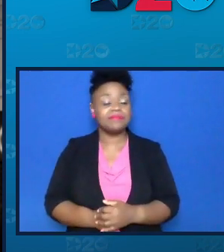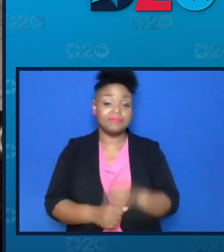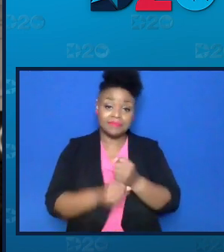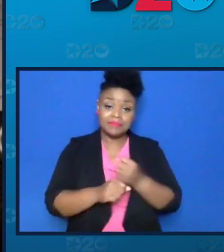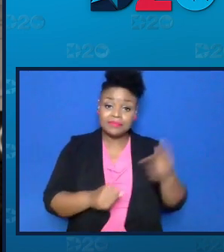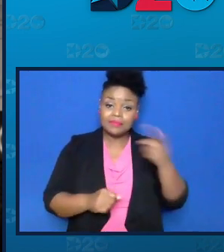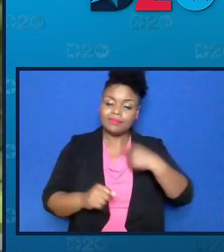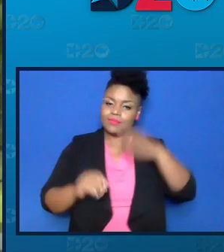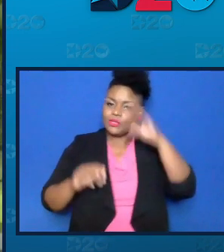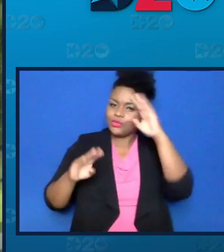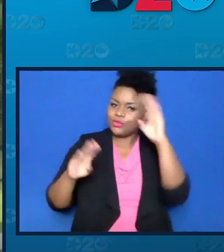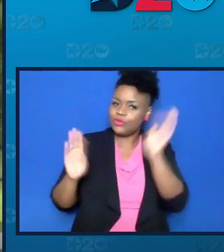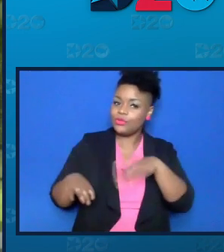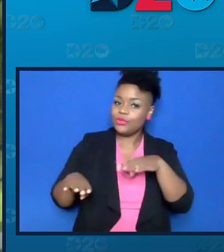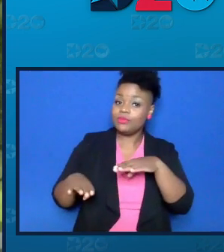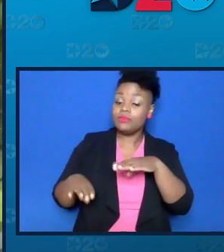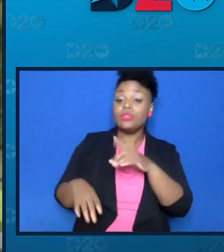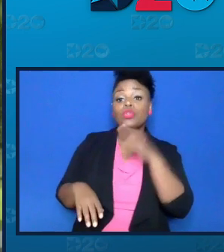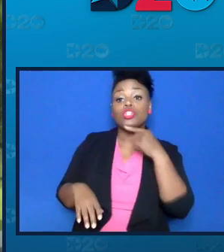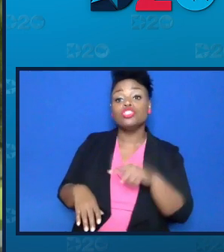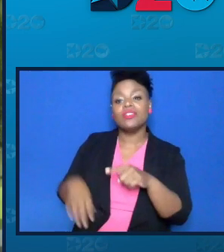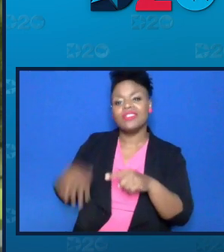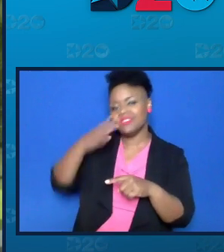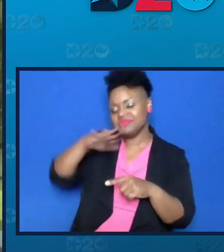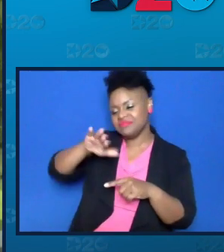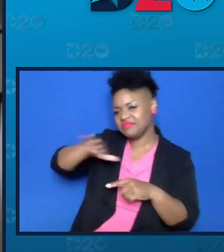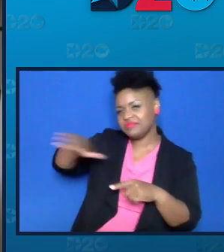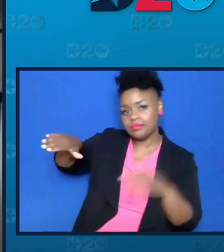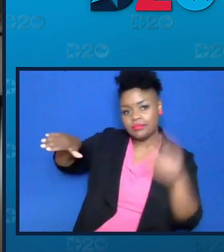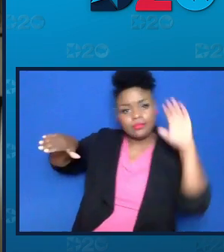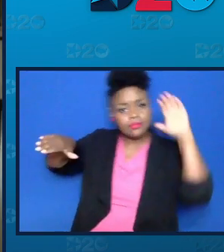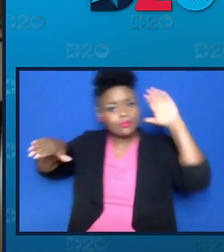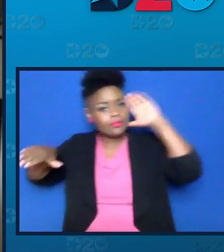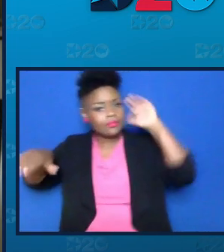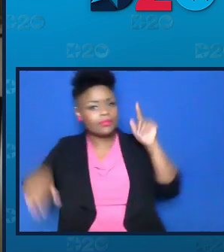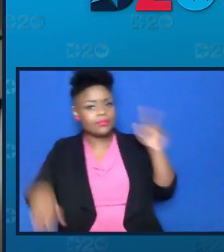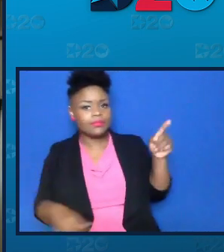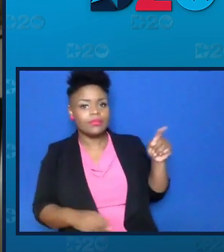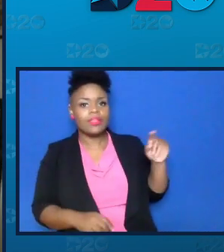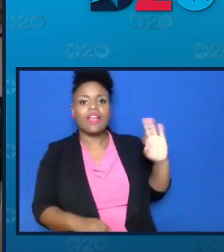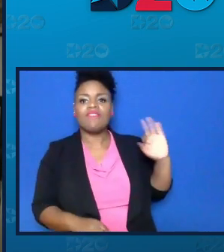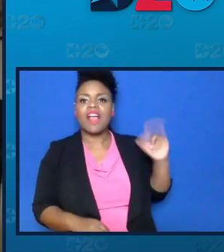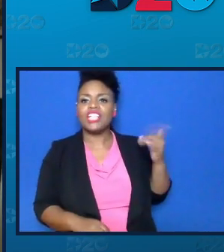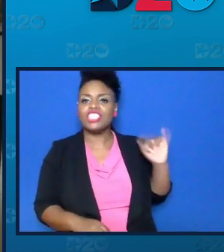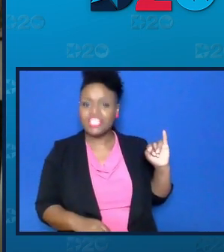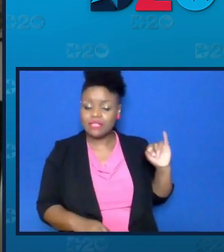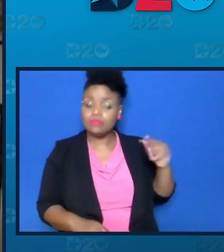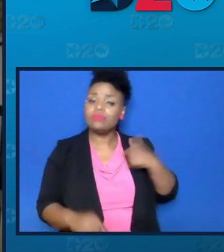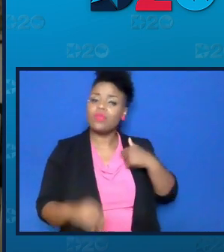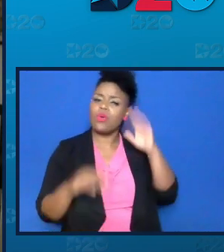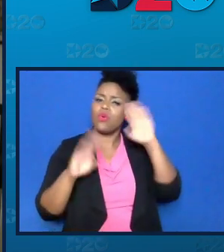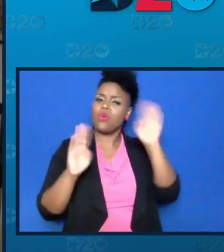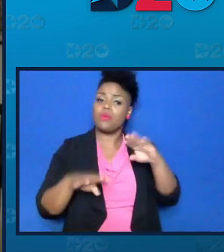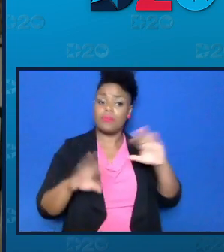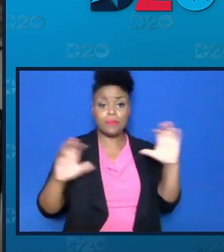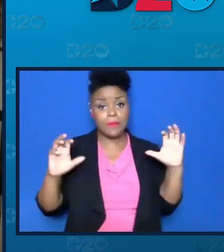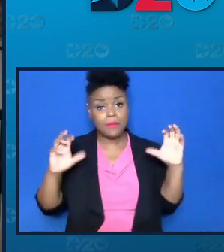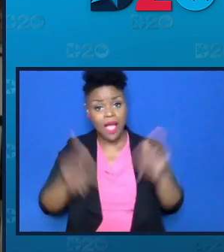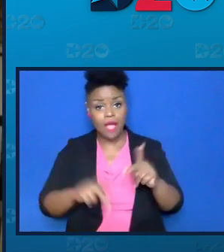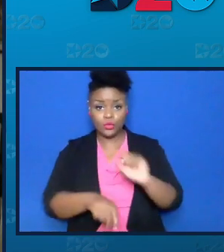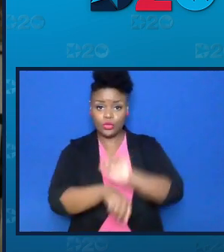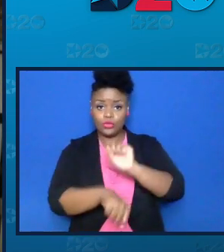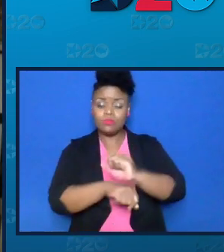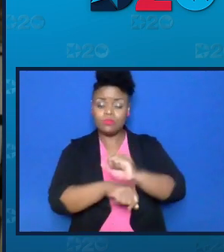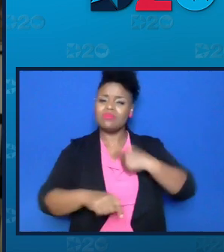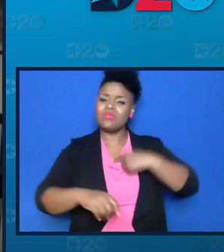Dr. Fauci. I hope we all get back to work. There'll be two Americans who I will be happy to say are unemployed, Mitch McConnell